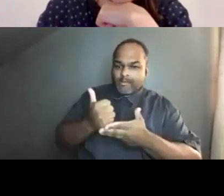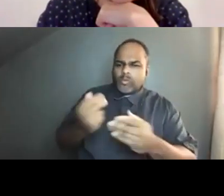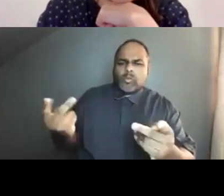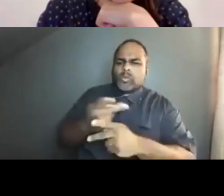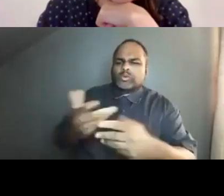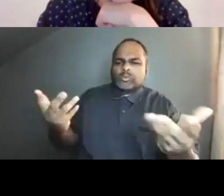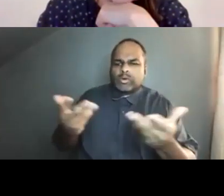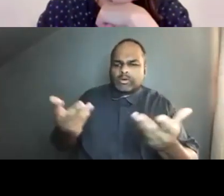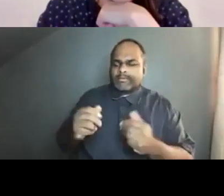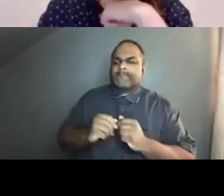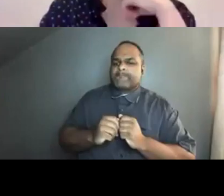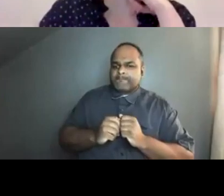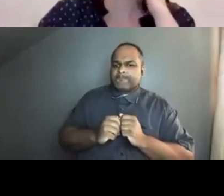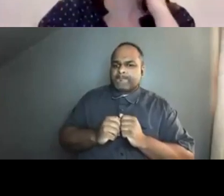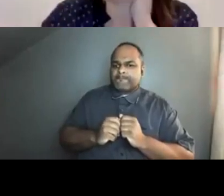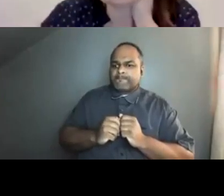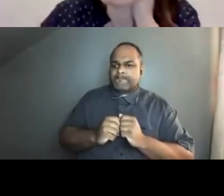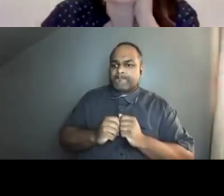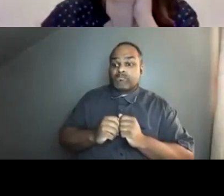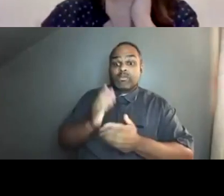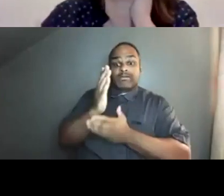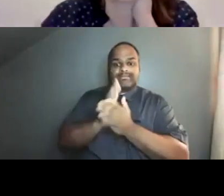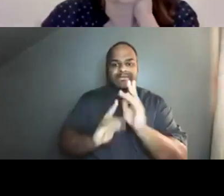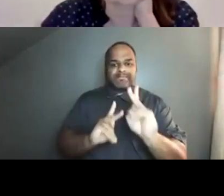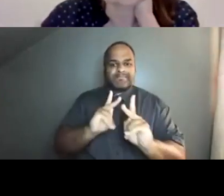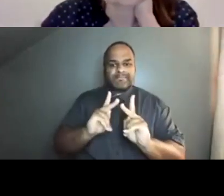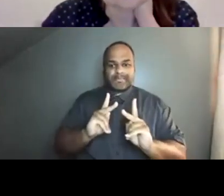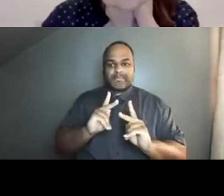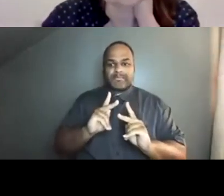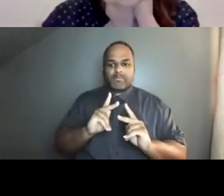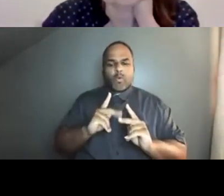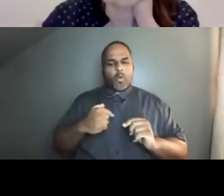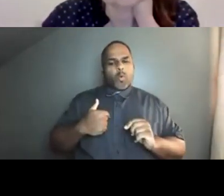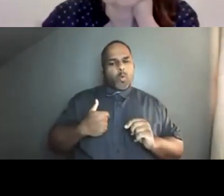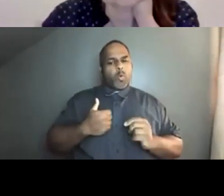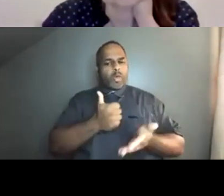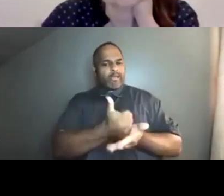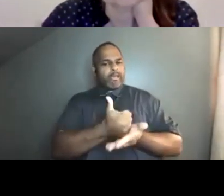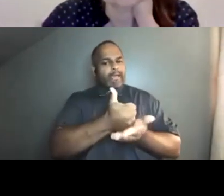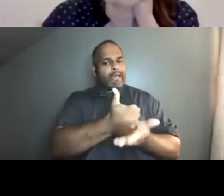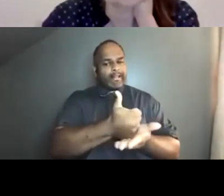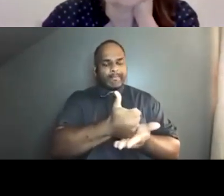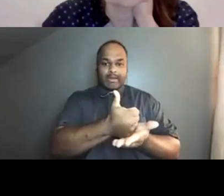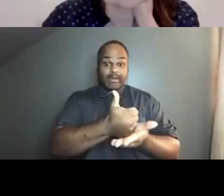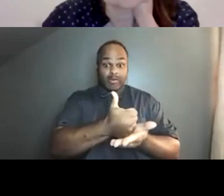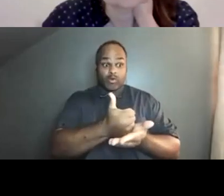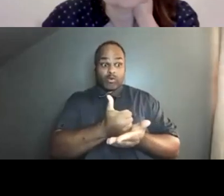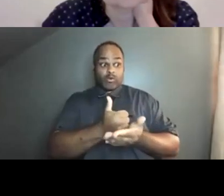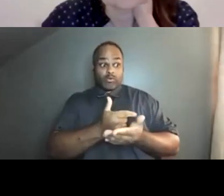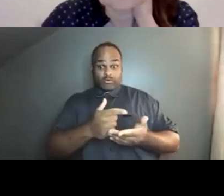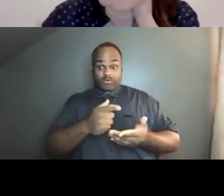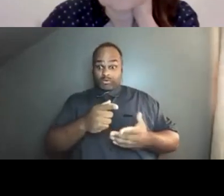Something that some people pretend is a help. Is now possible to do good in our